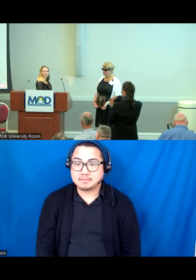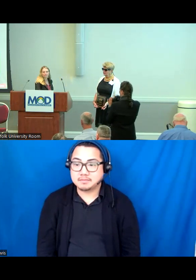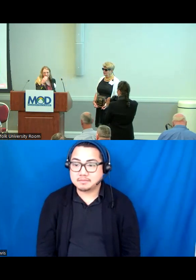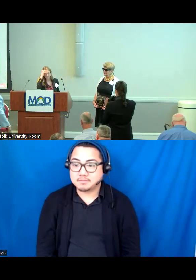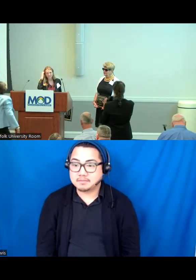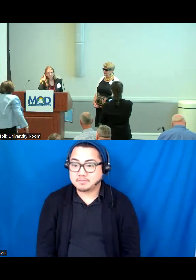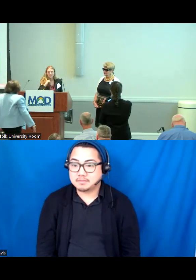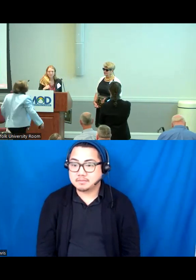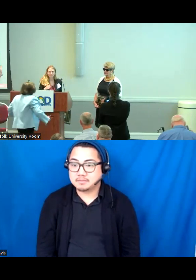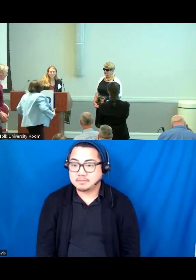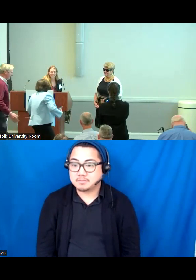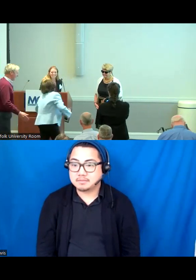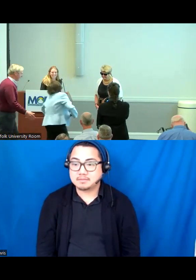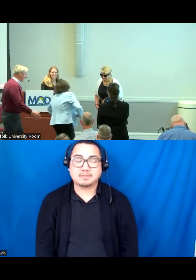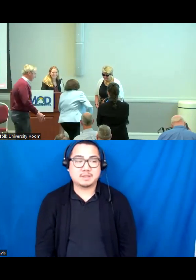You'll have to share.